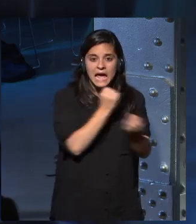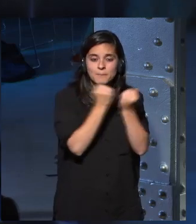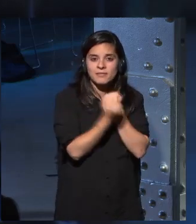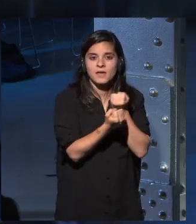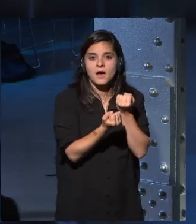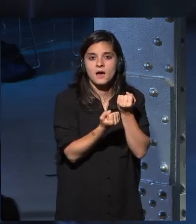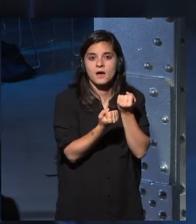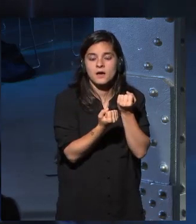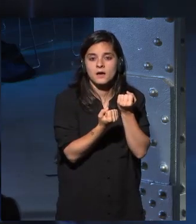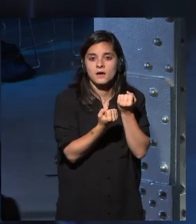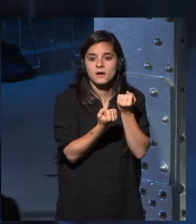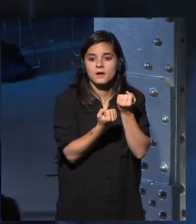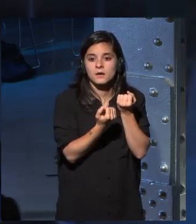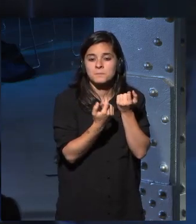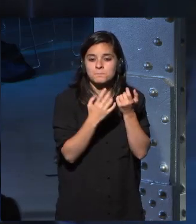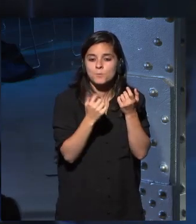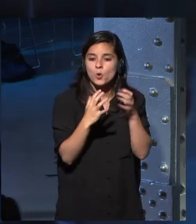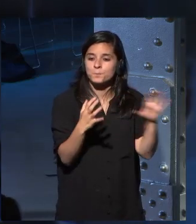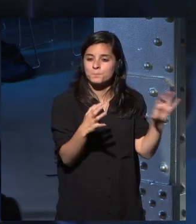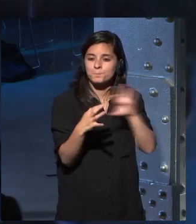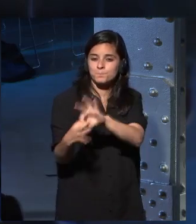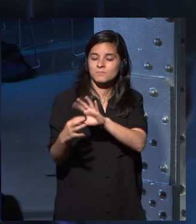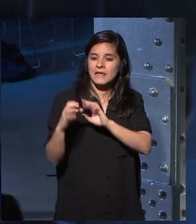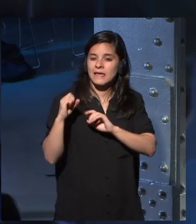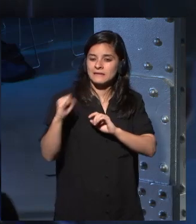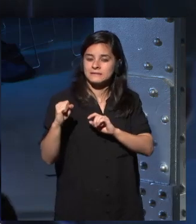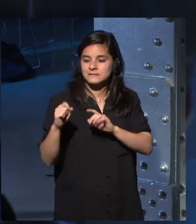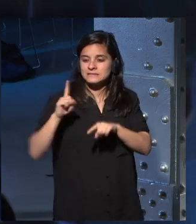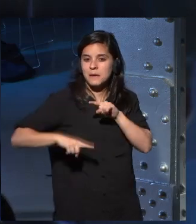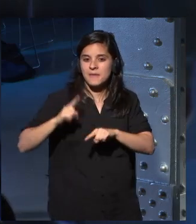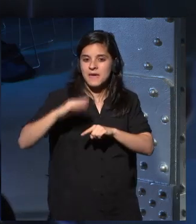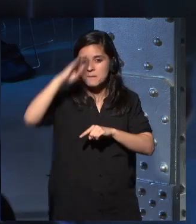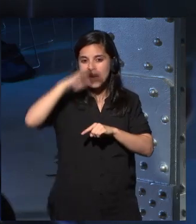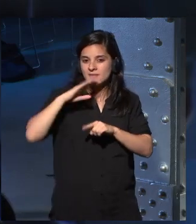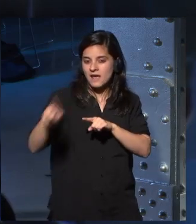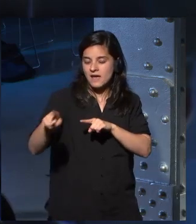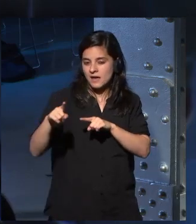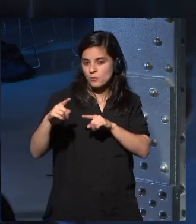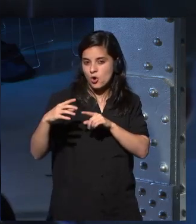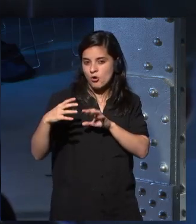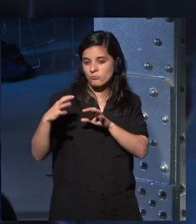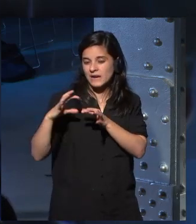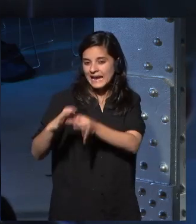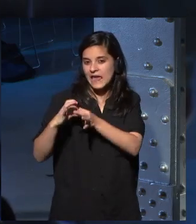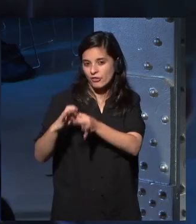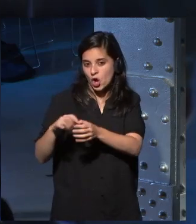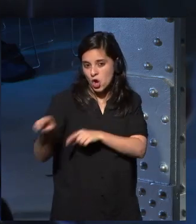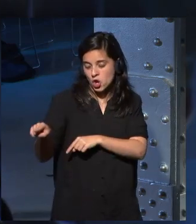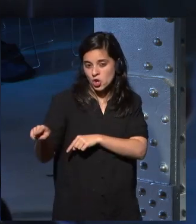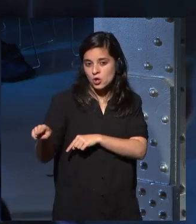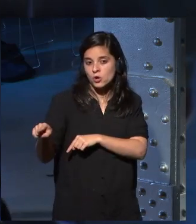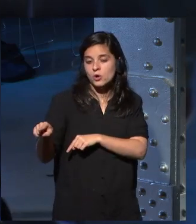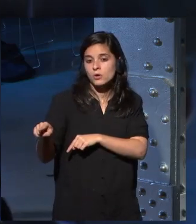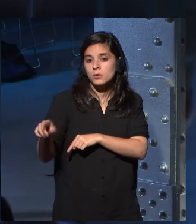parent, because we know that life in one of these facilities will